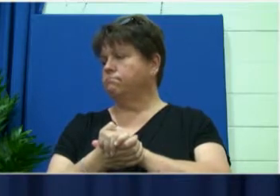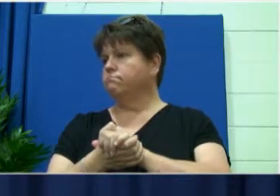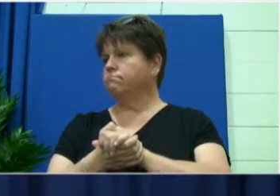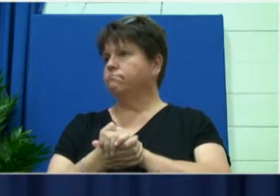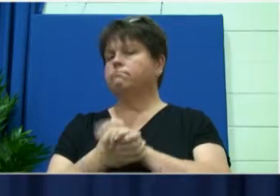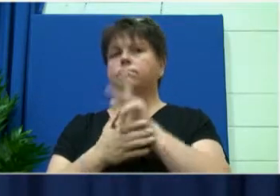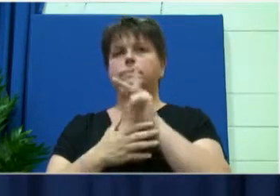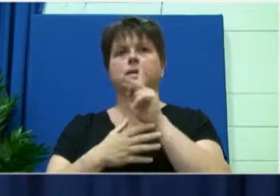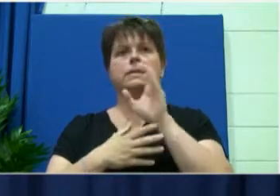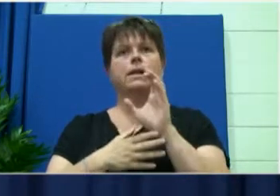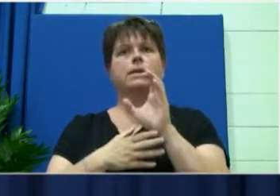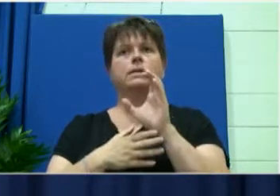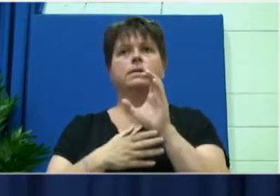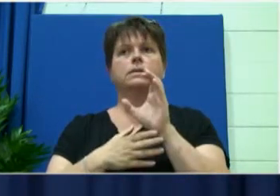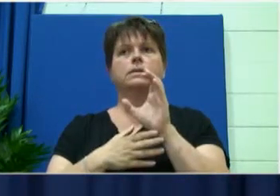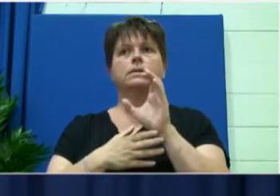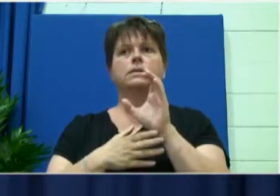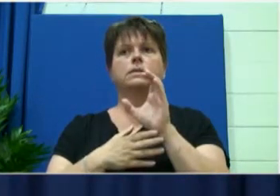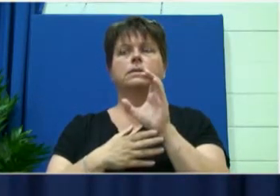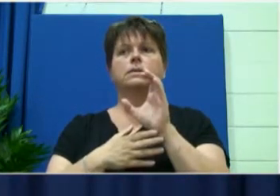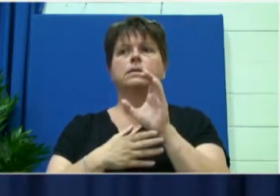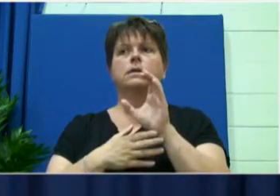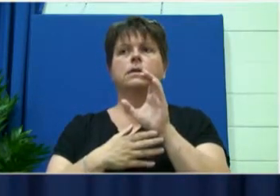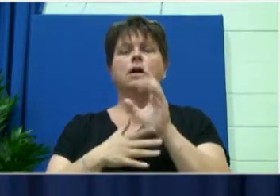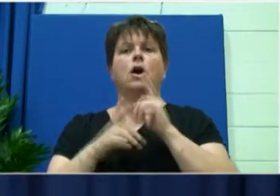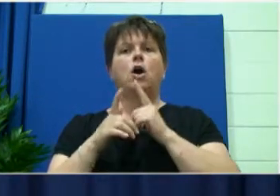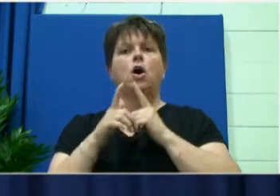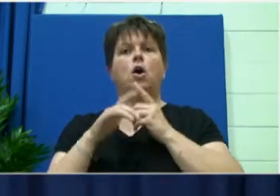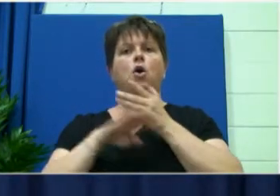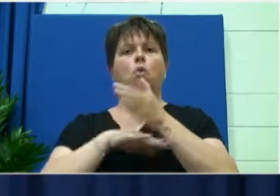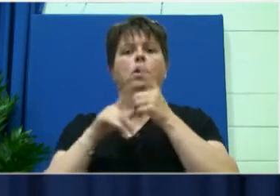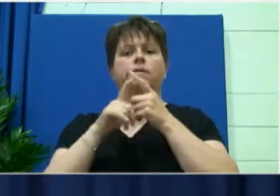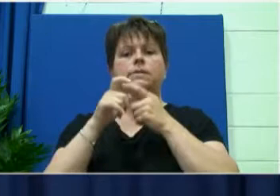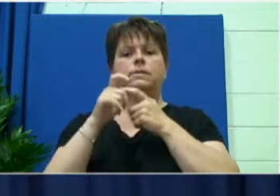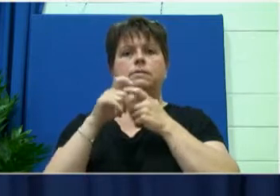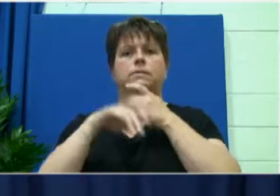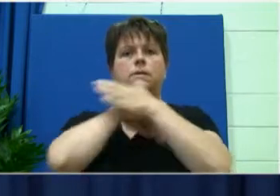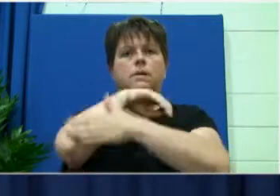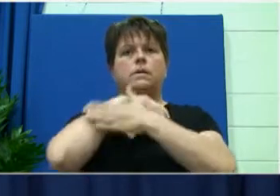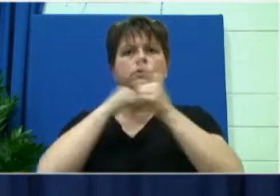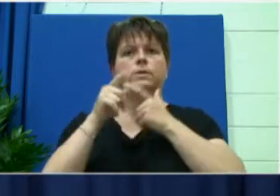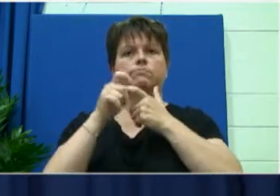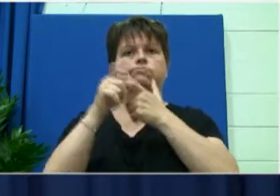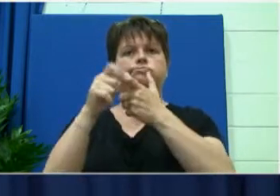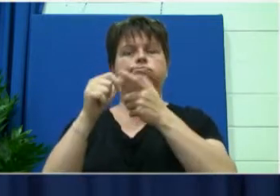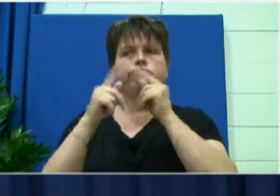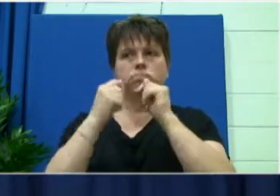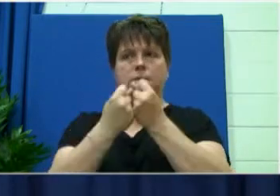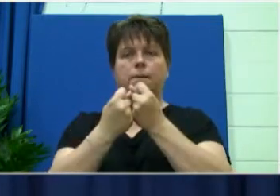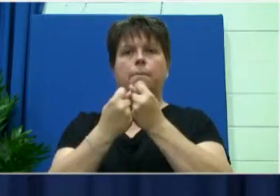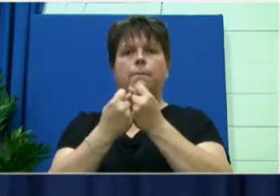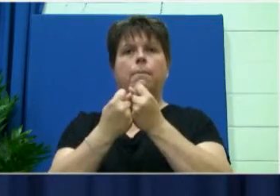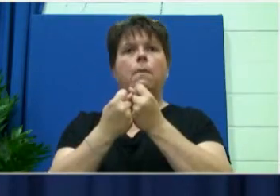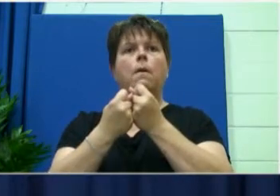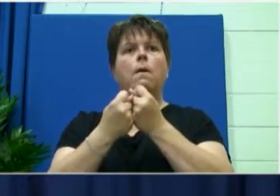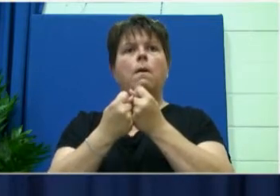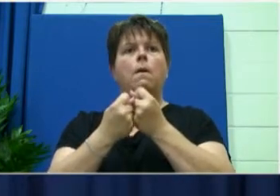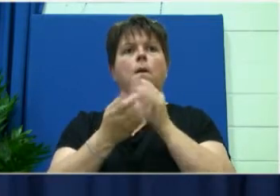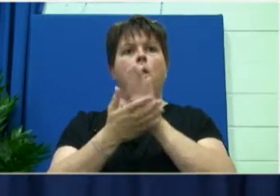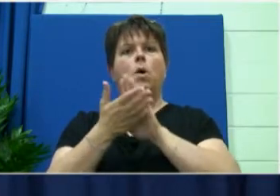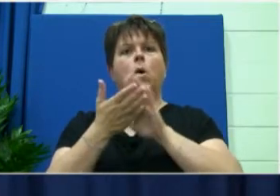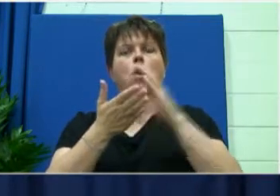The Kaskaskia College Blue Angels cross-country team earned the Coaches Association Academic All-American